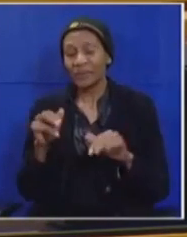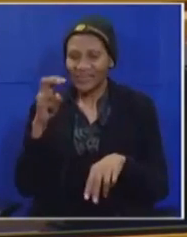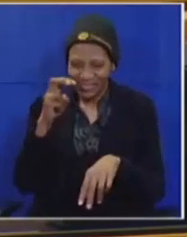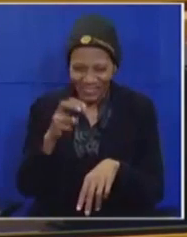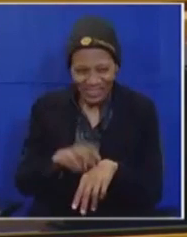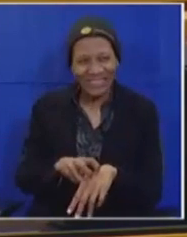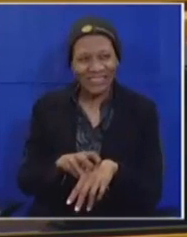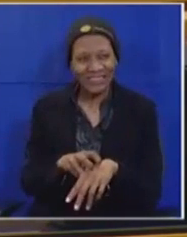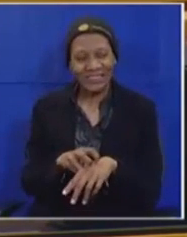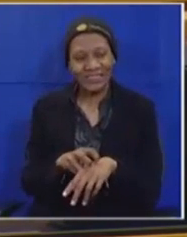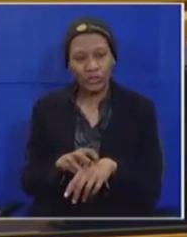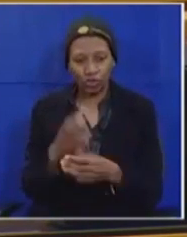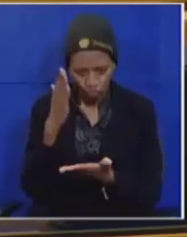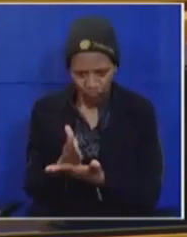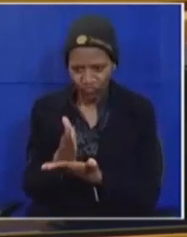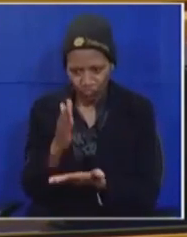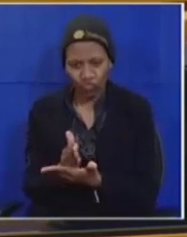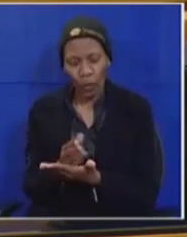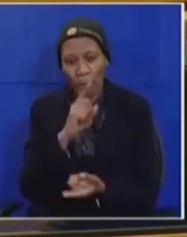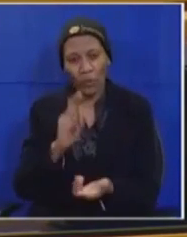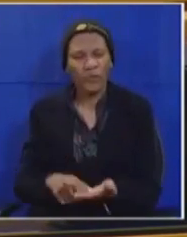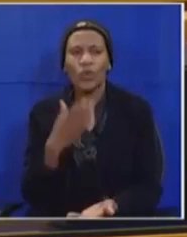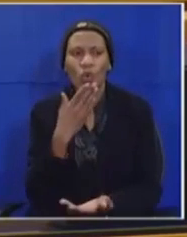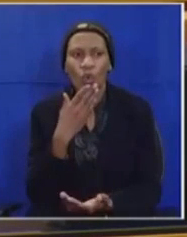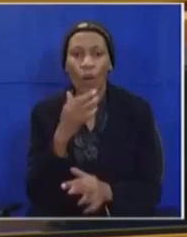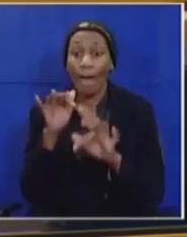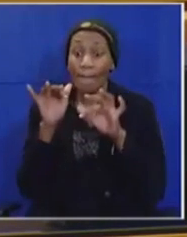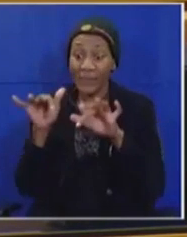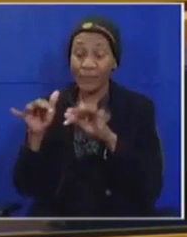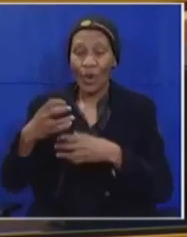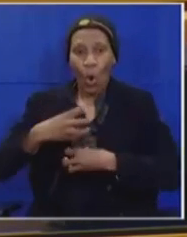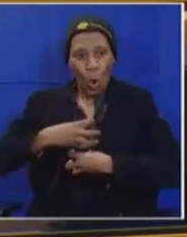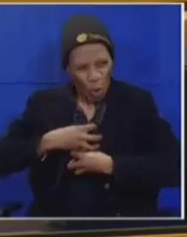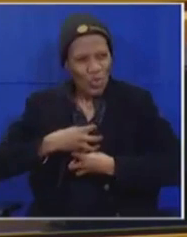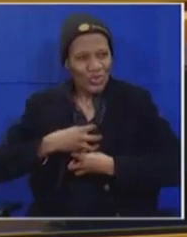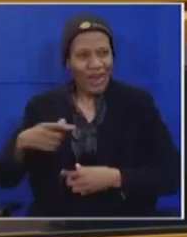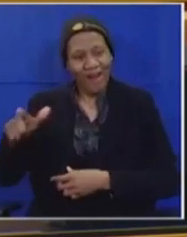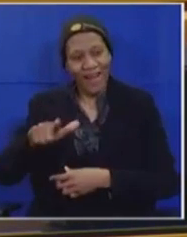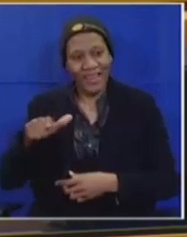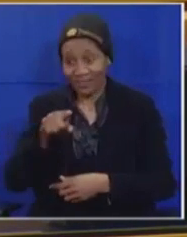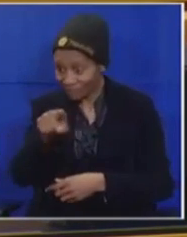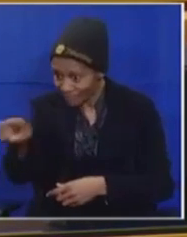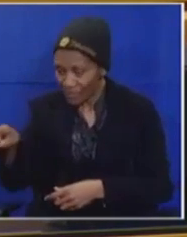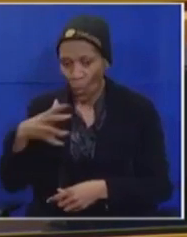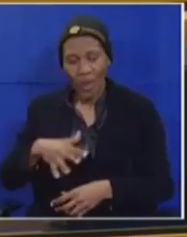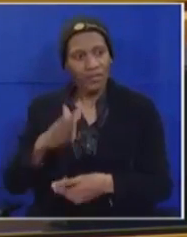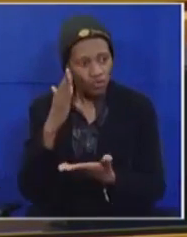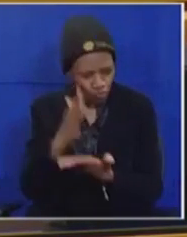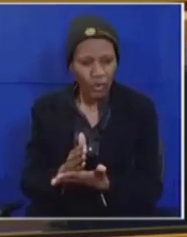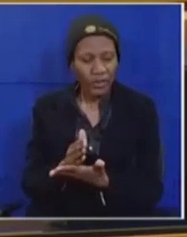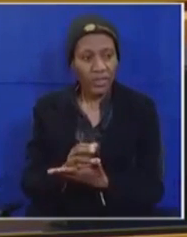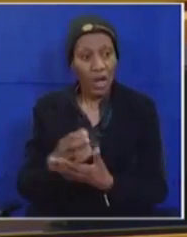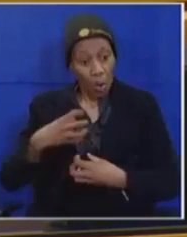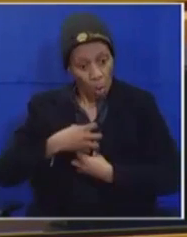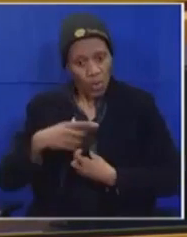the landowners of South Africa. They want the certainty of their land. And